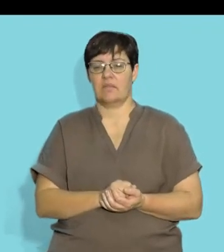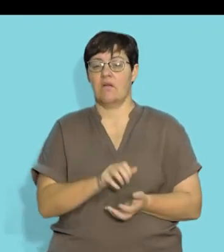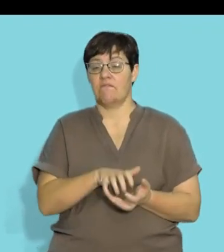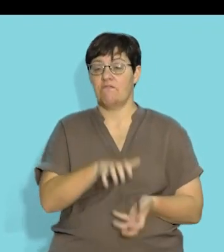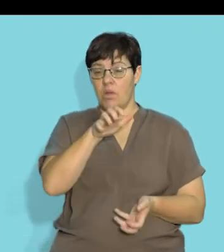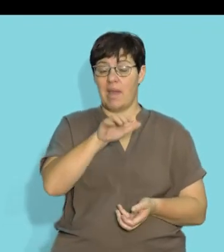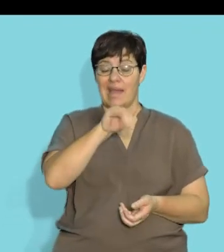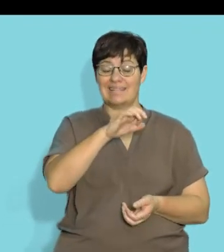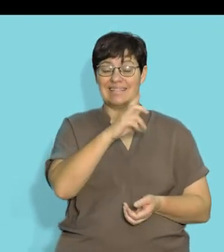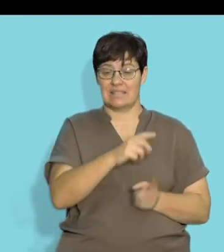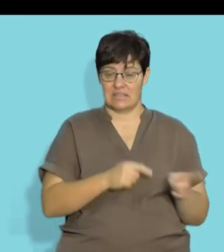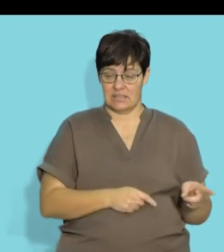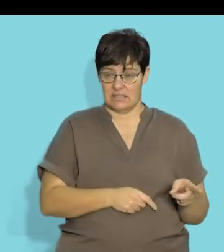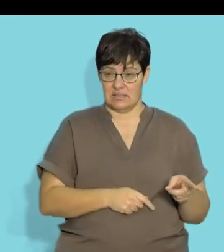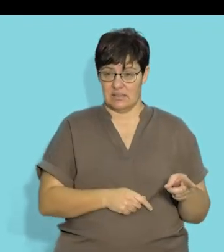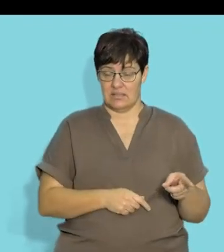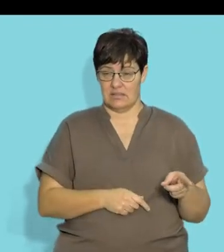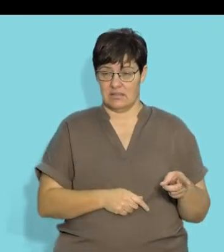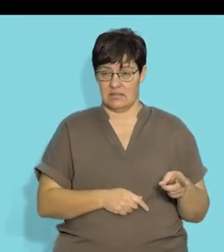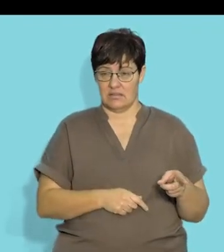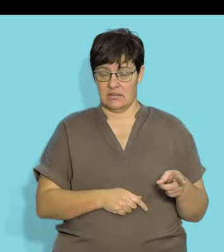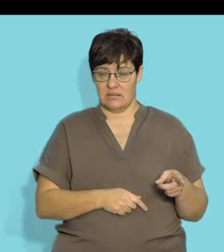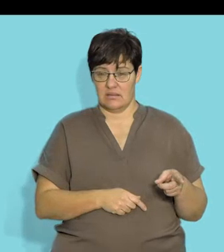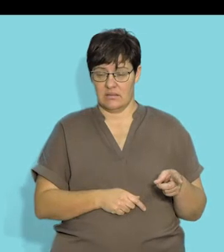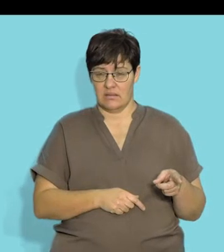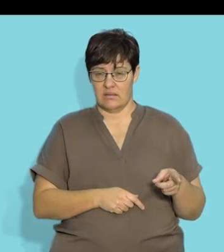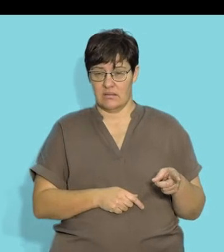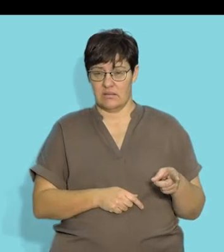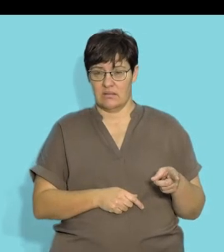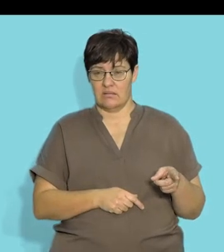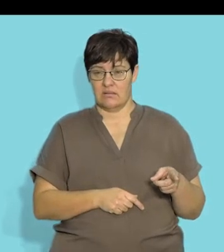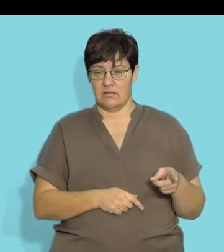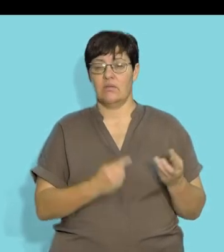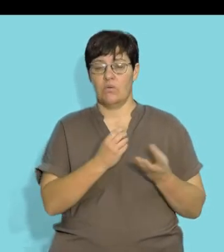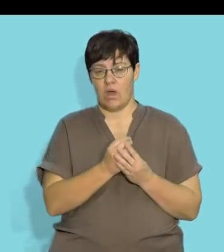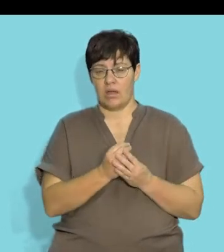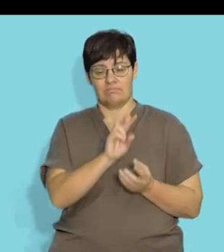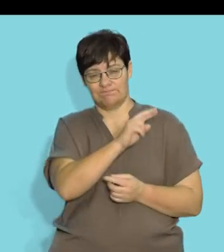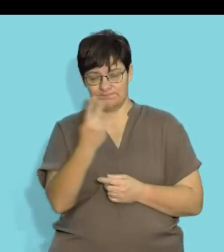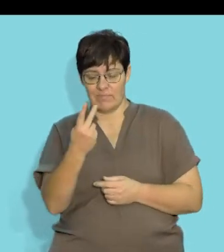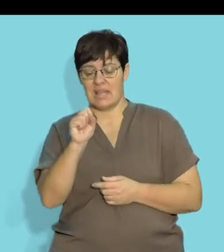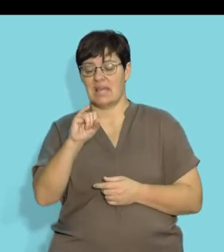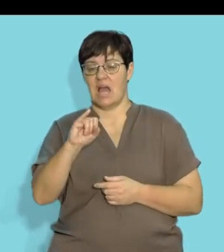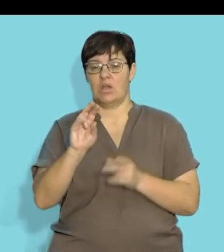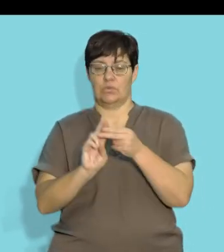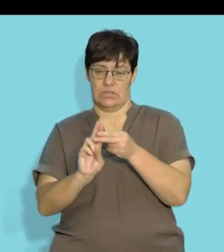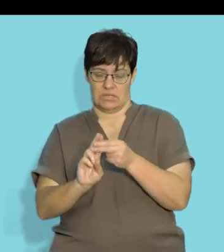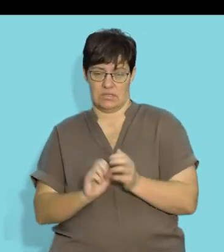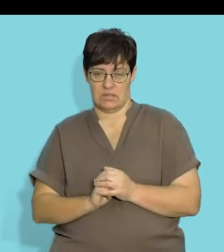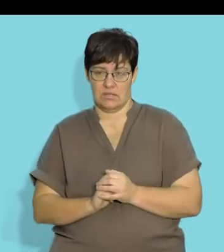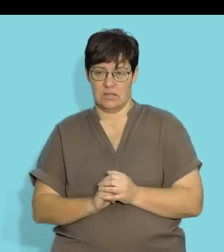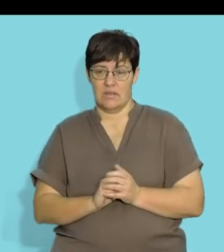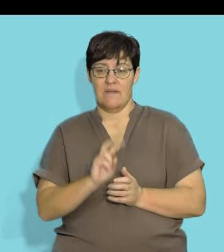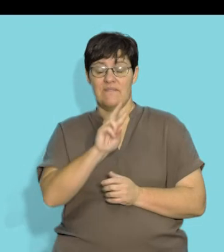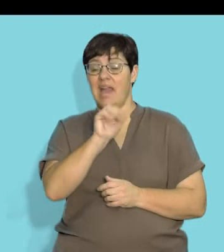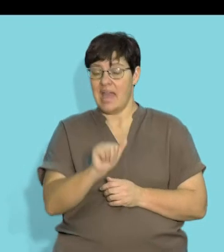of acid, if we can quickly do the conversion to SI unit, because we know concentration is